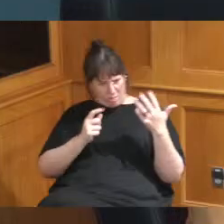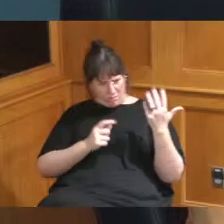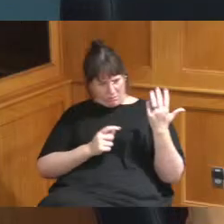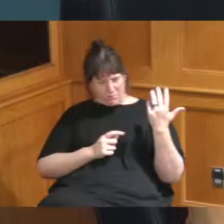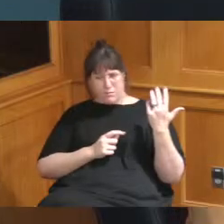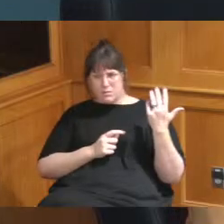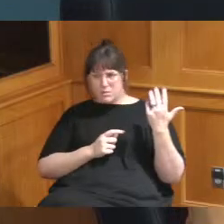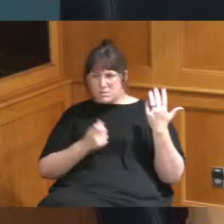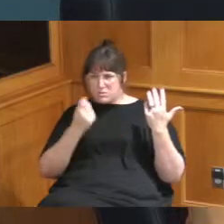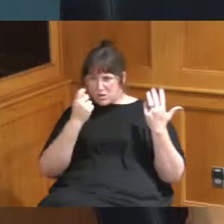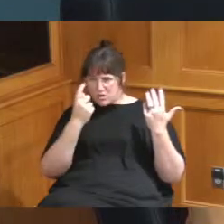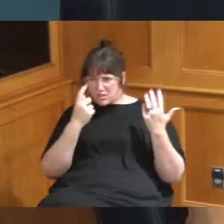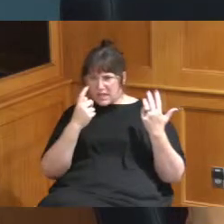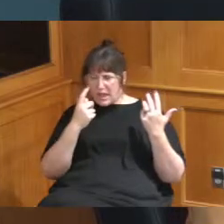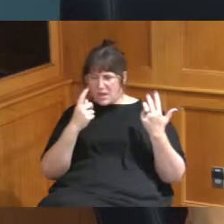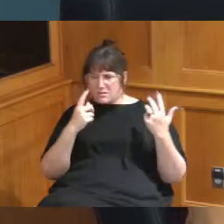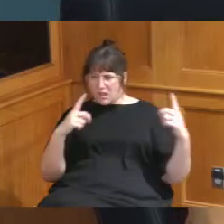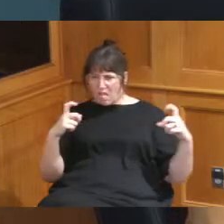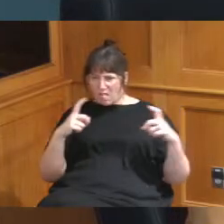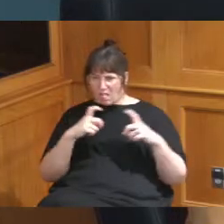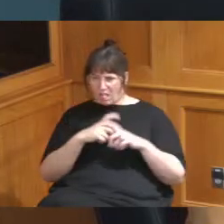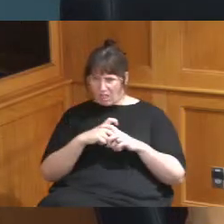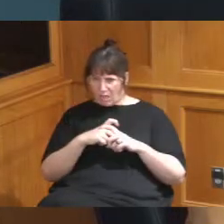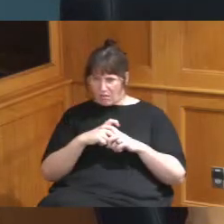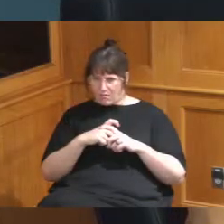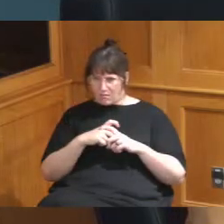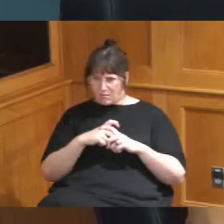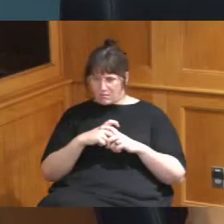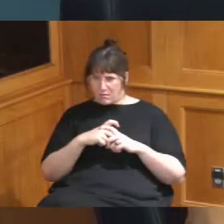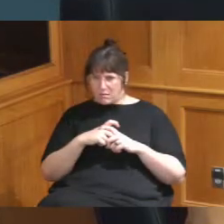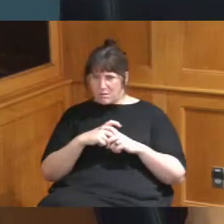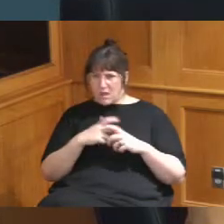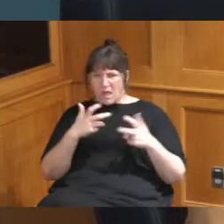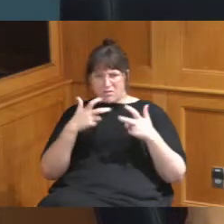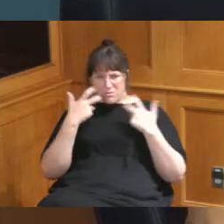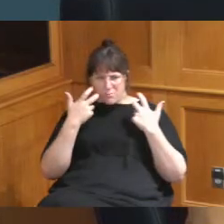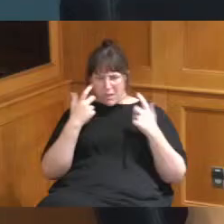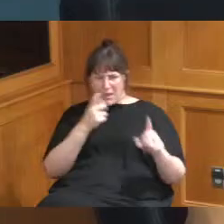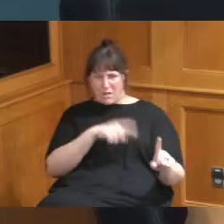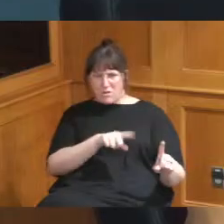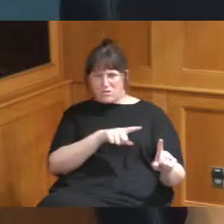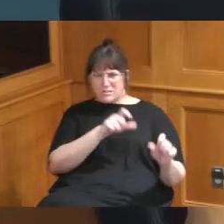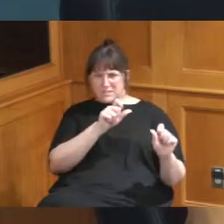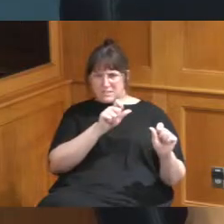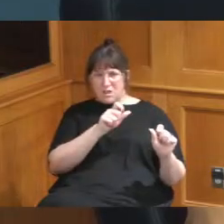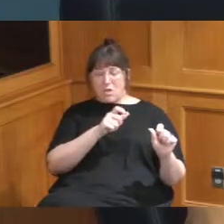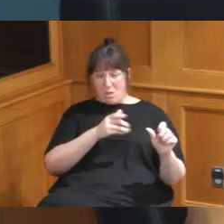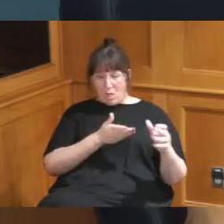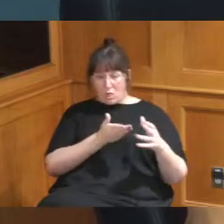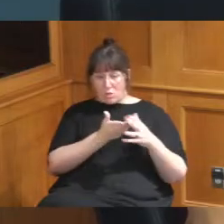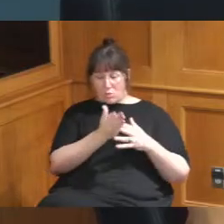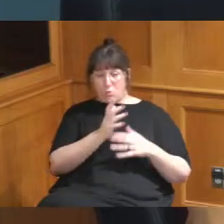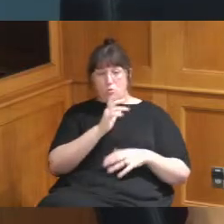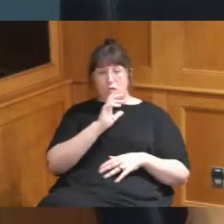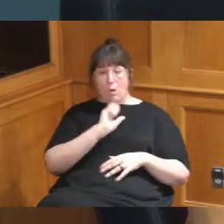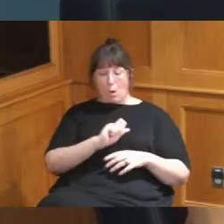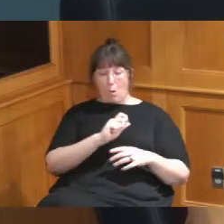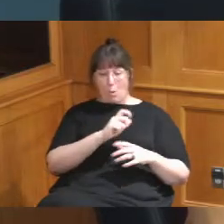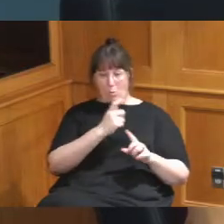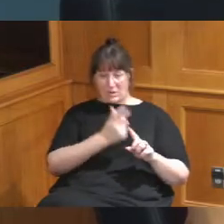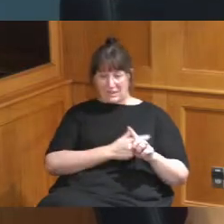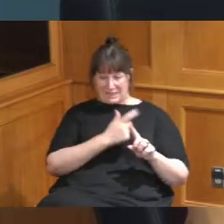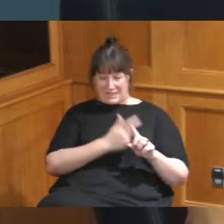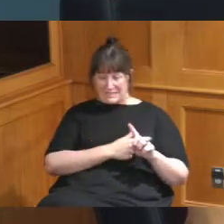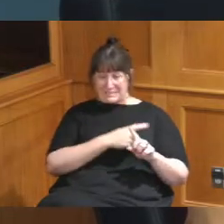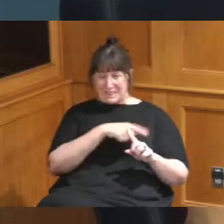are difficult for the county, because the Bengals have the ability through the old lease to extend the current